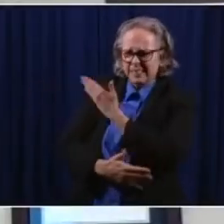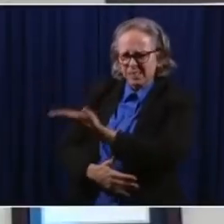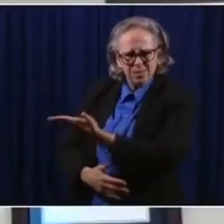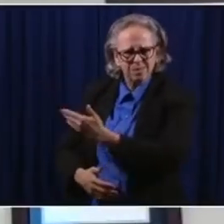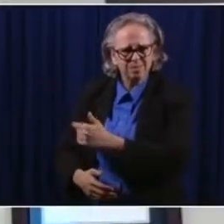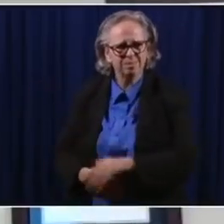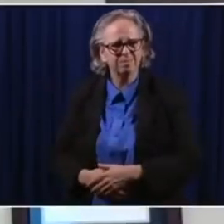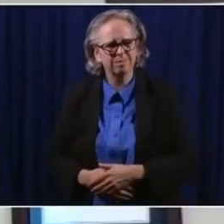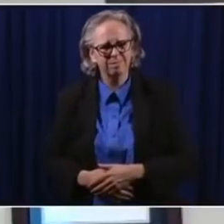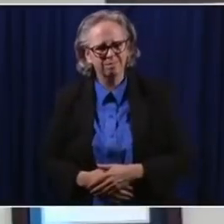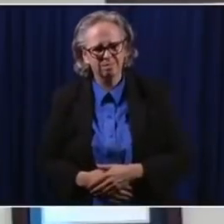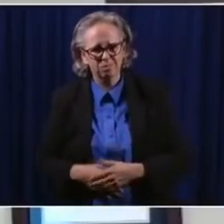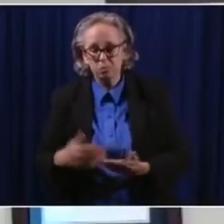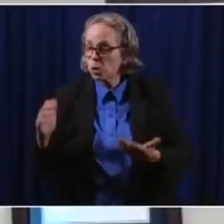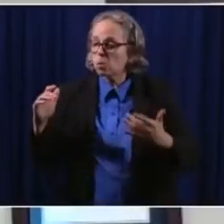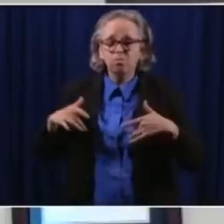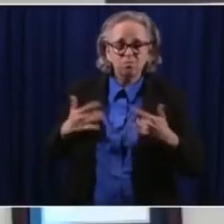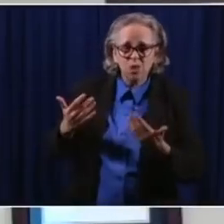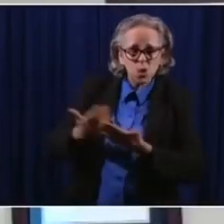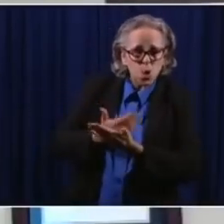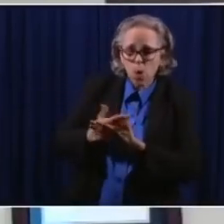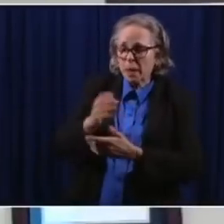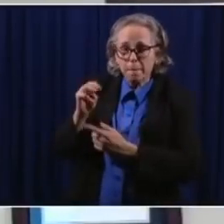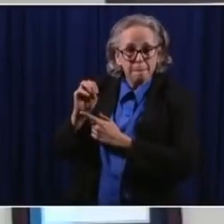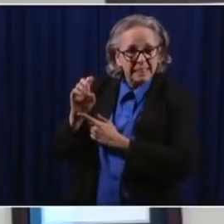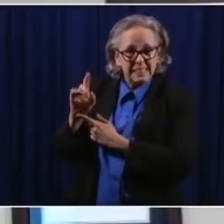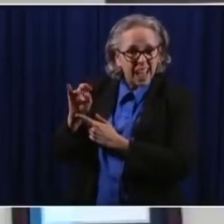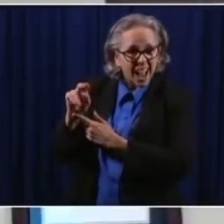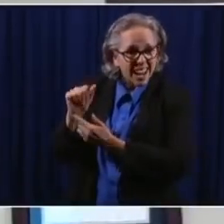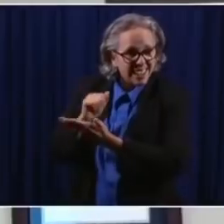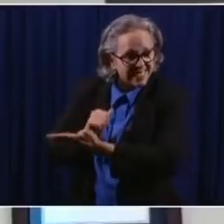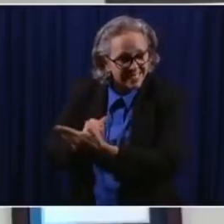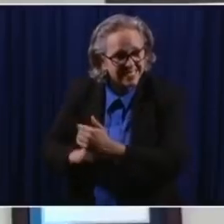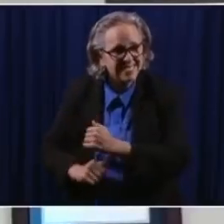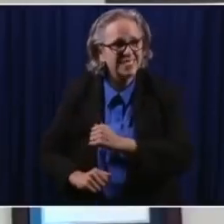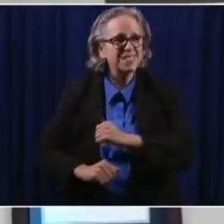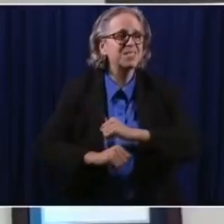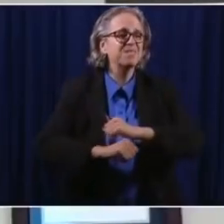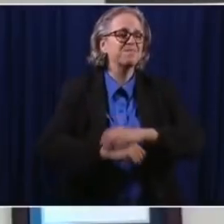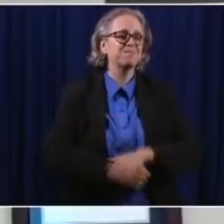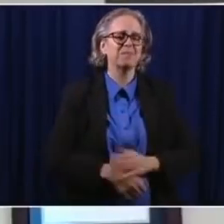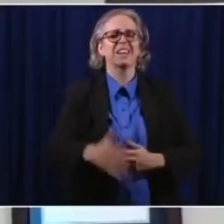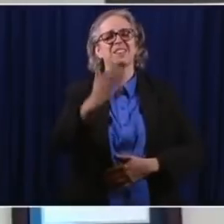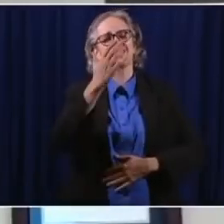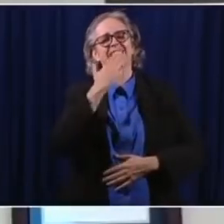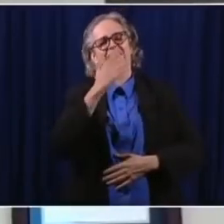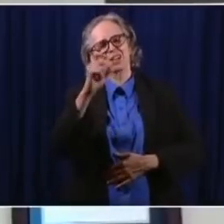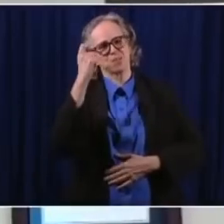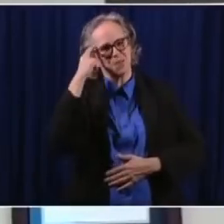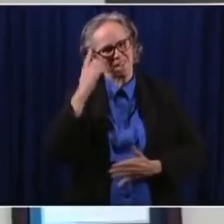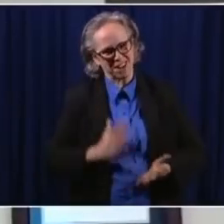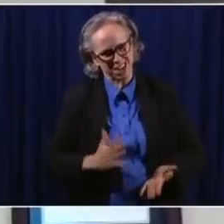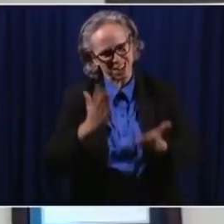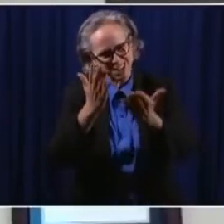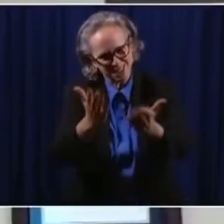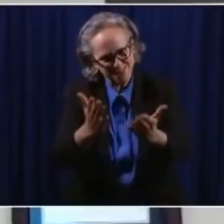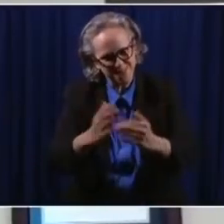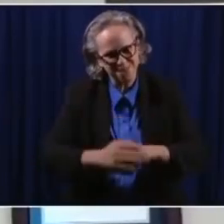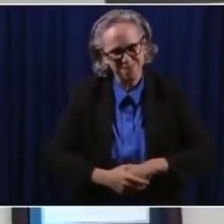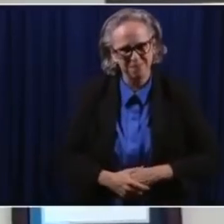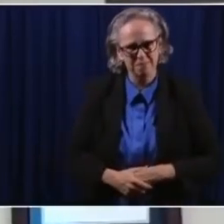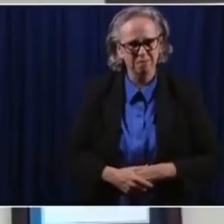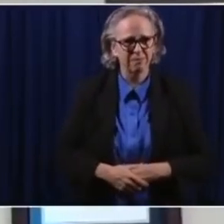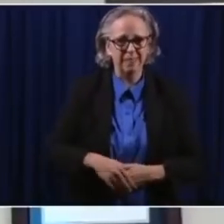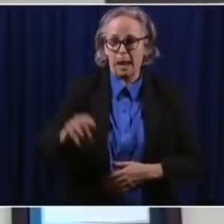are in Medina County now and kind of where you've been, how you got there? Sure. Thank you, Governor. So Medina County,